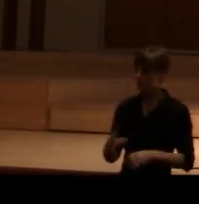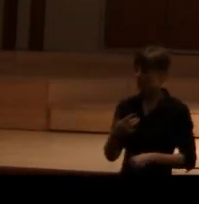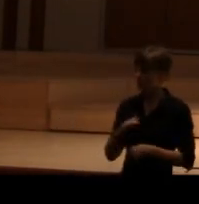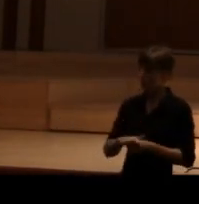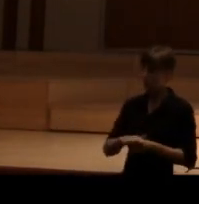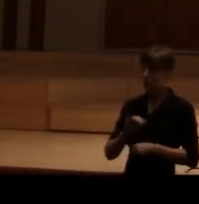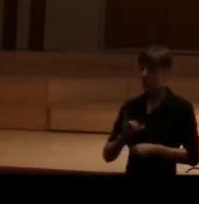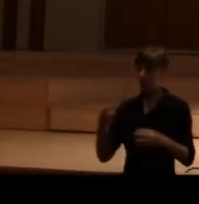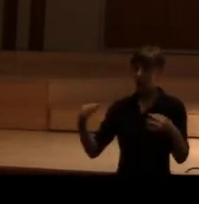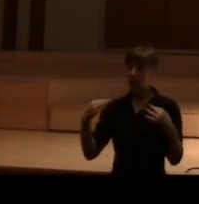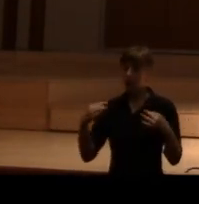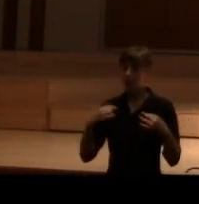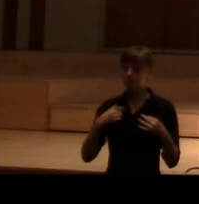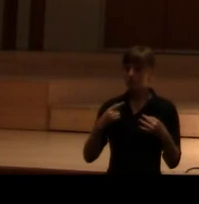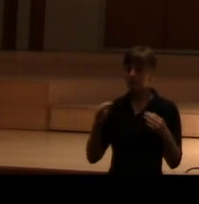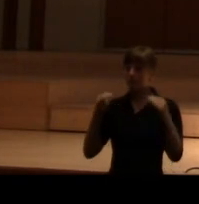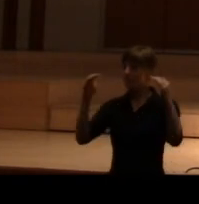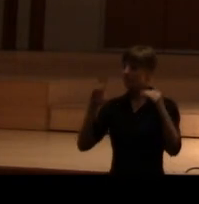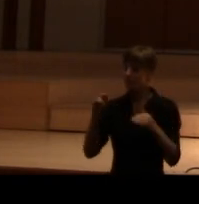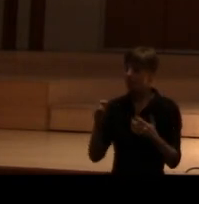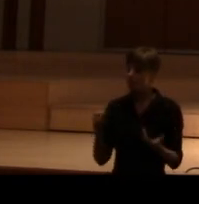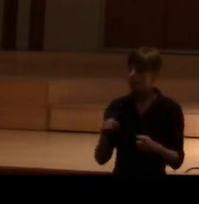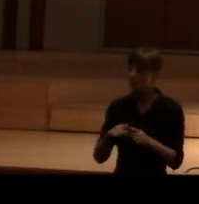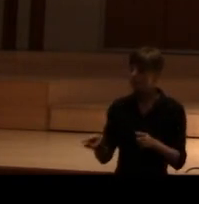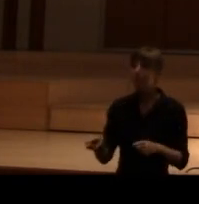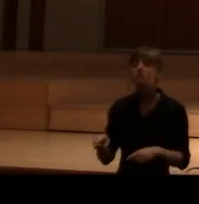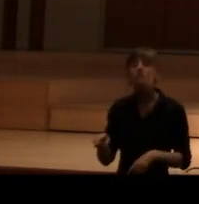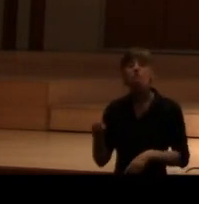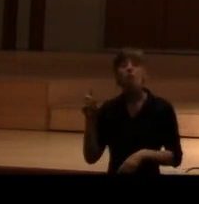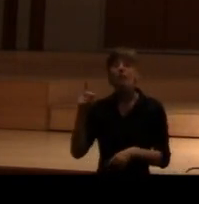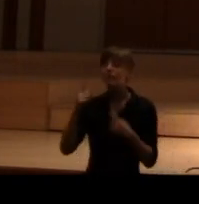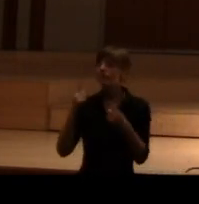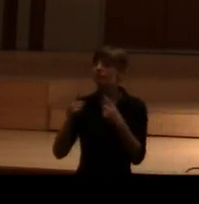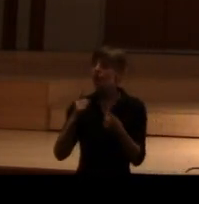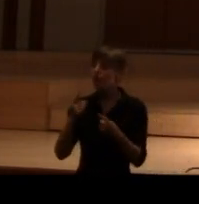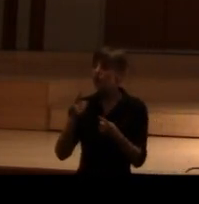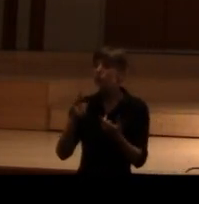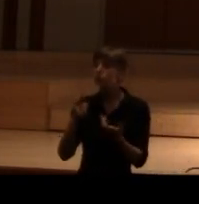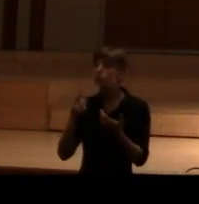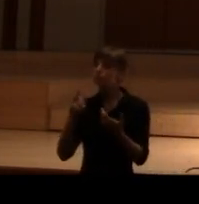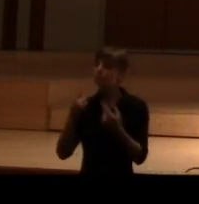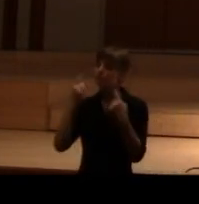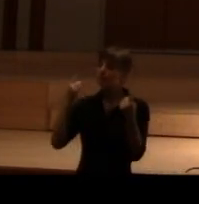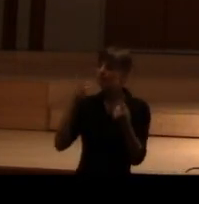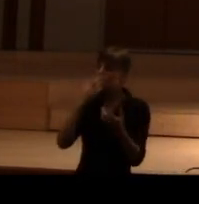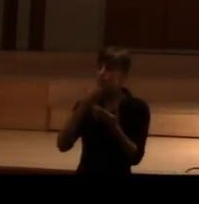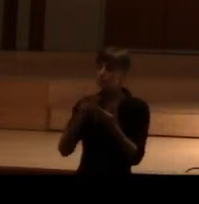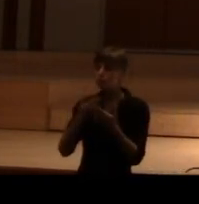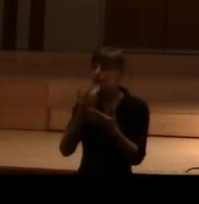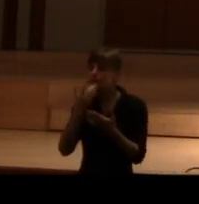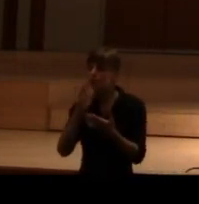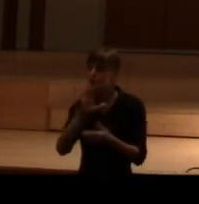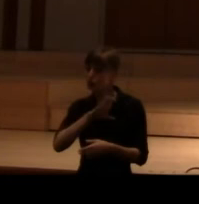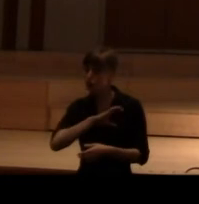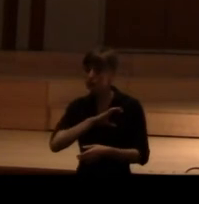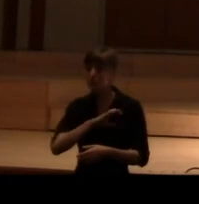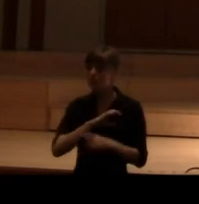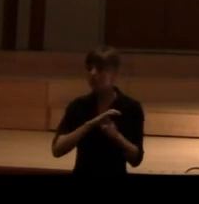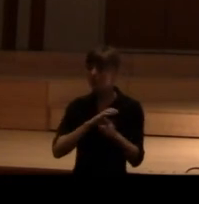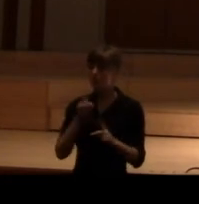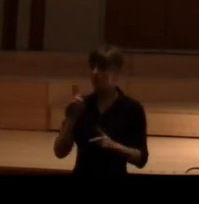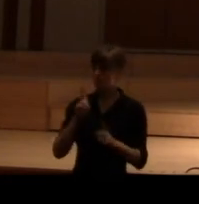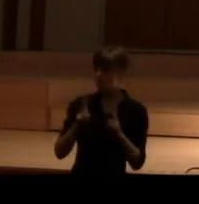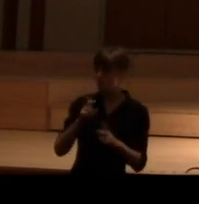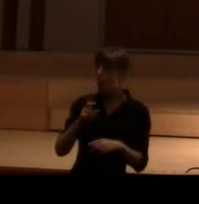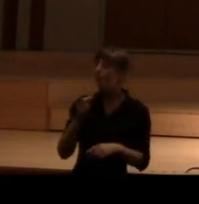characters usually, who are our favorite main characters? They're not the goody two-shoes with the perfect lives who always get straight A's